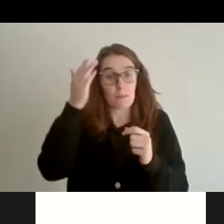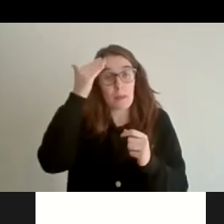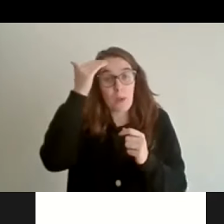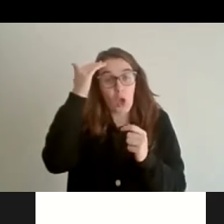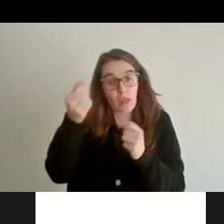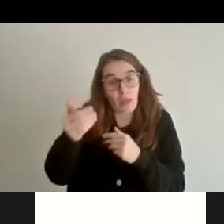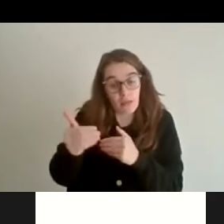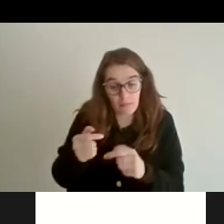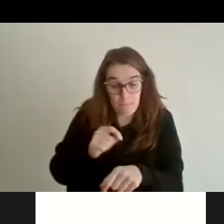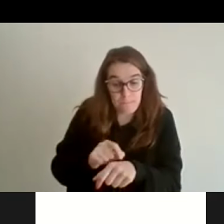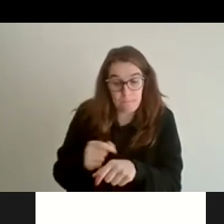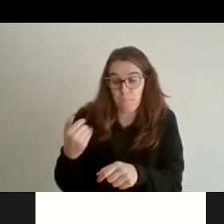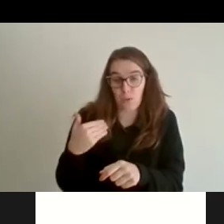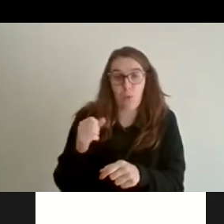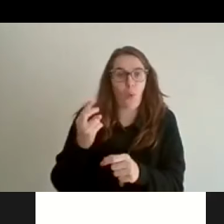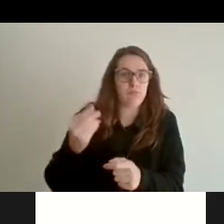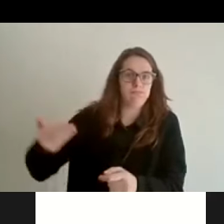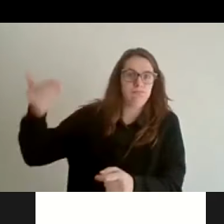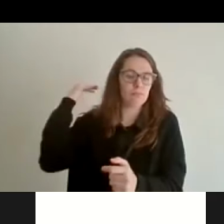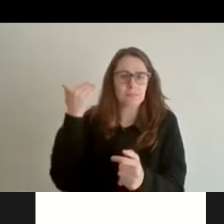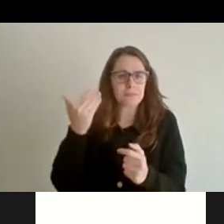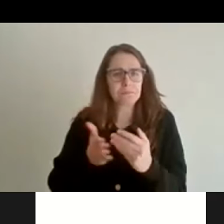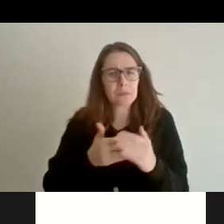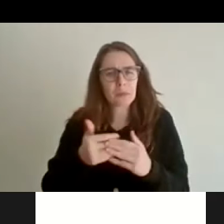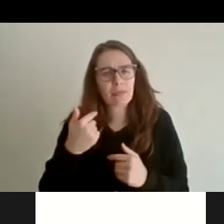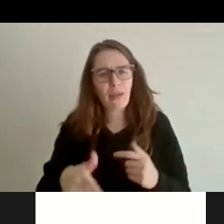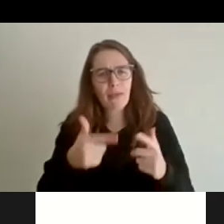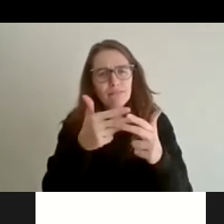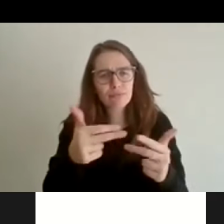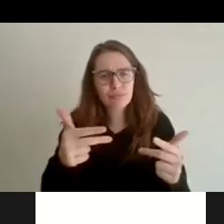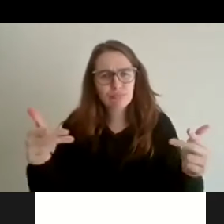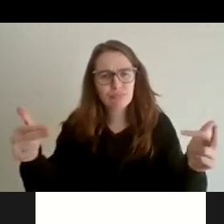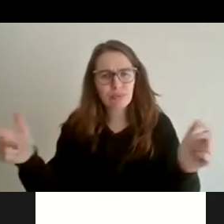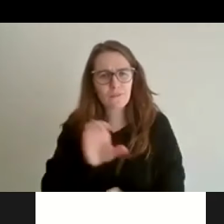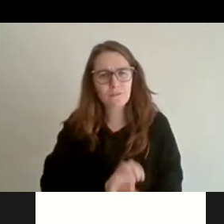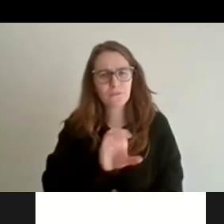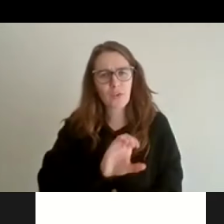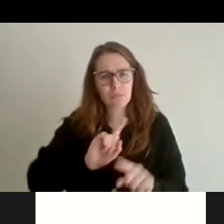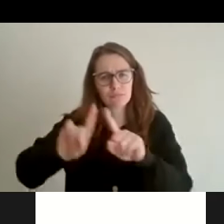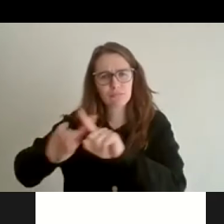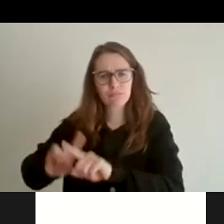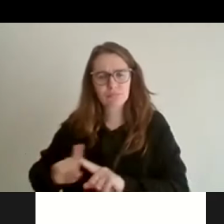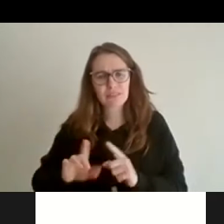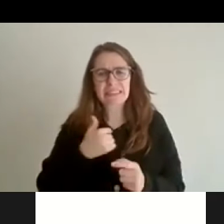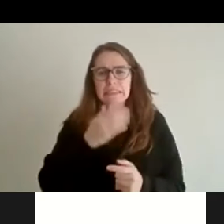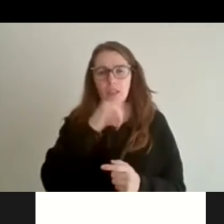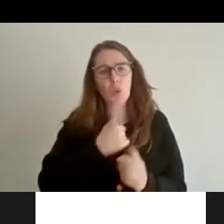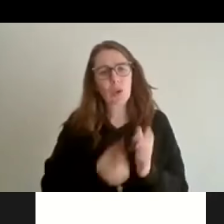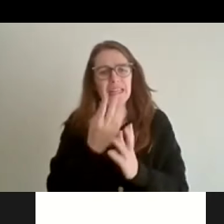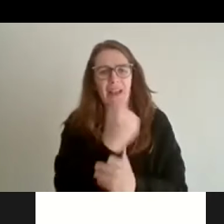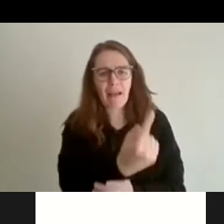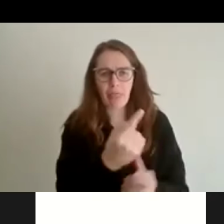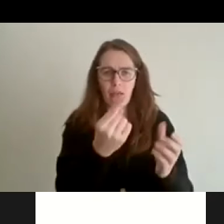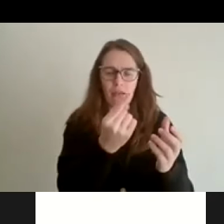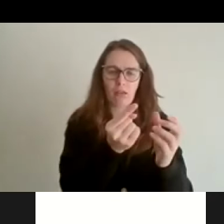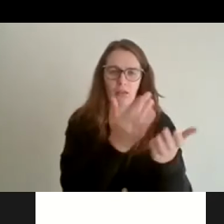kind of other form of diversity. Then should we have a different class for them as well? I think